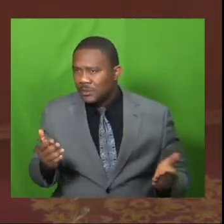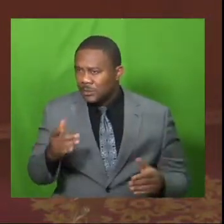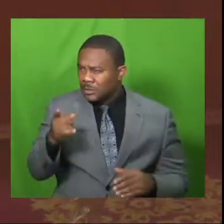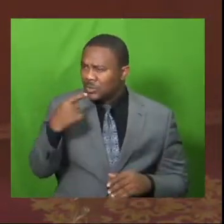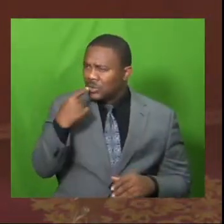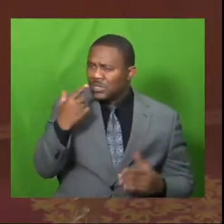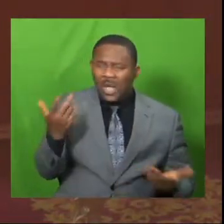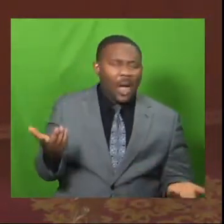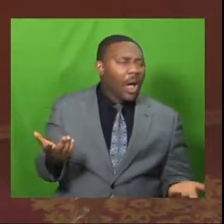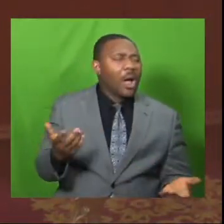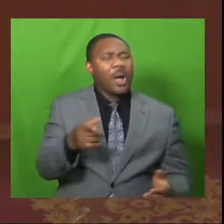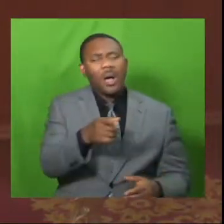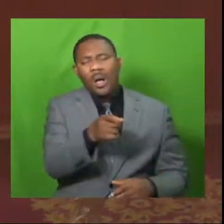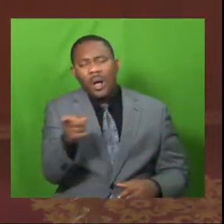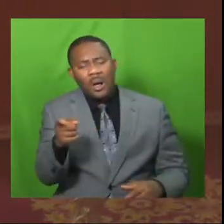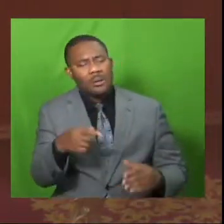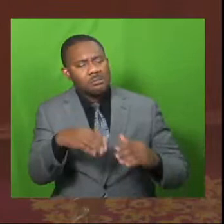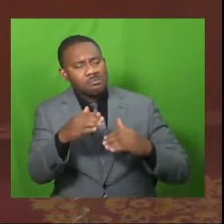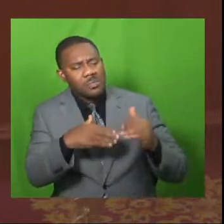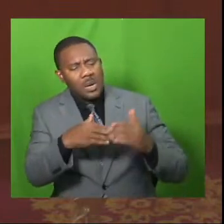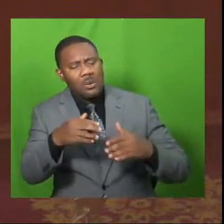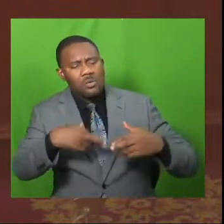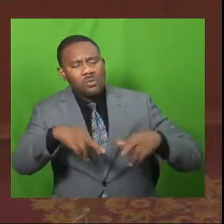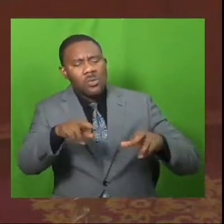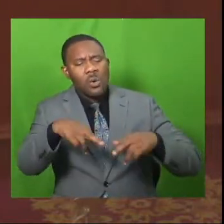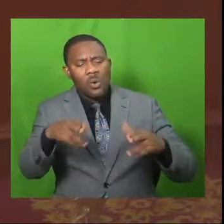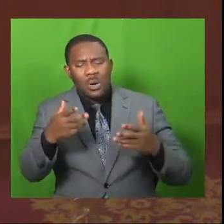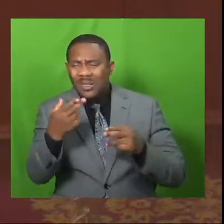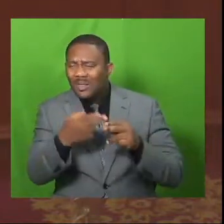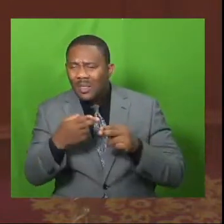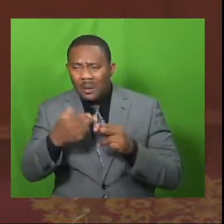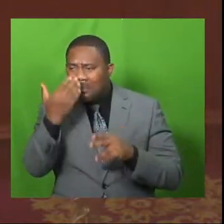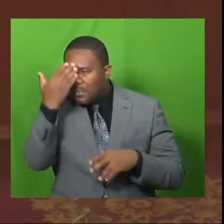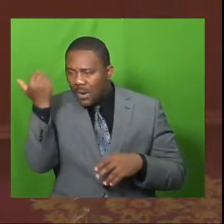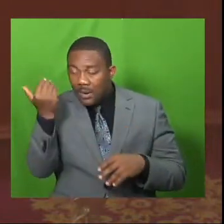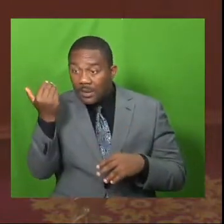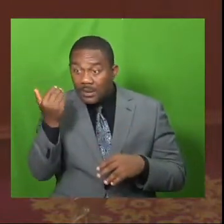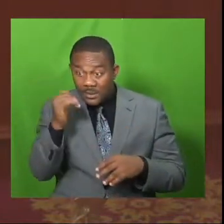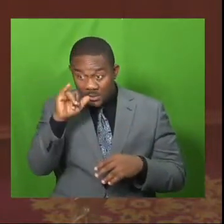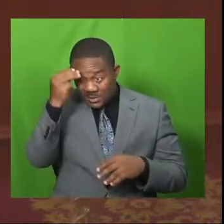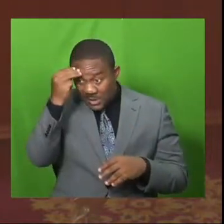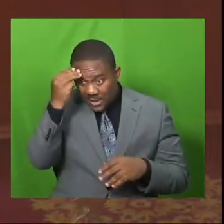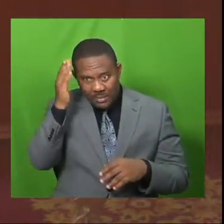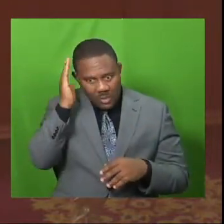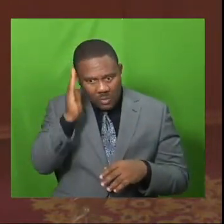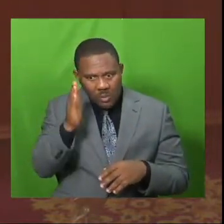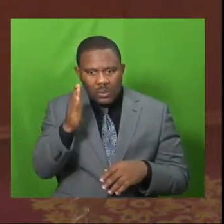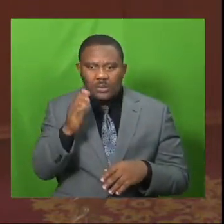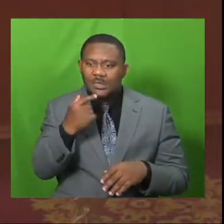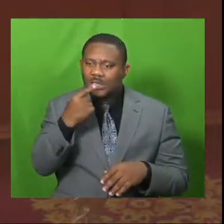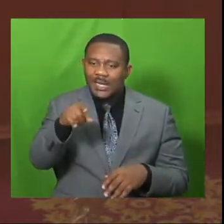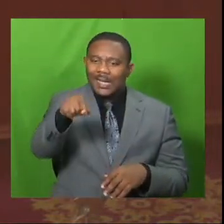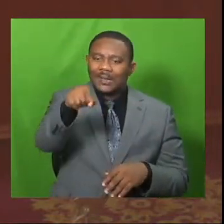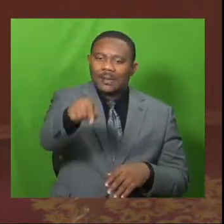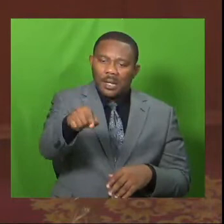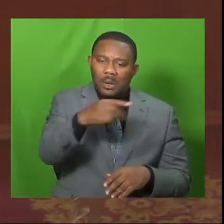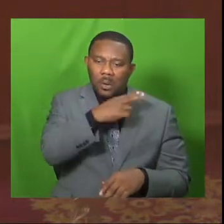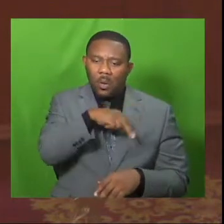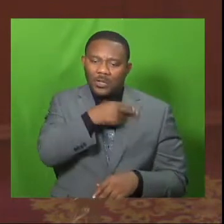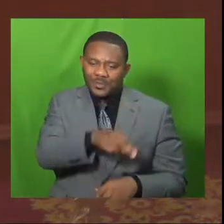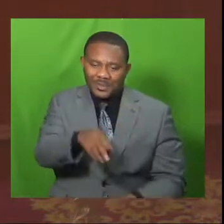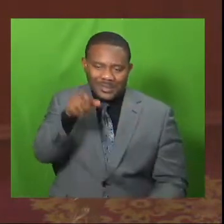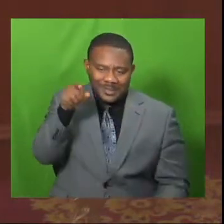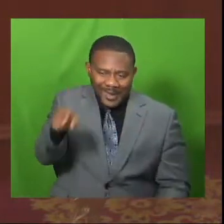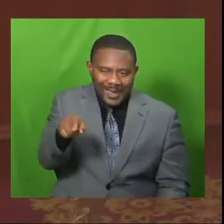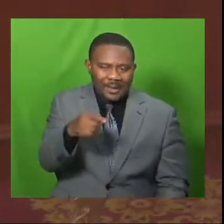constructed kilometers of roads without mentioning those roads, John Mahama will mention a hospital just here at the break. We